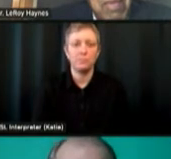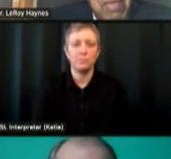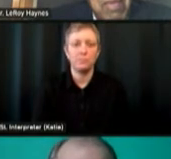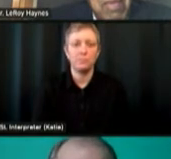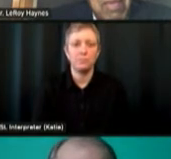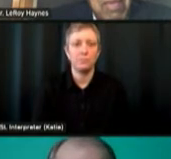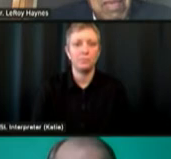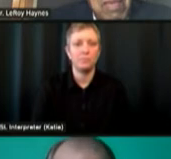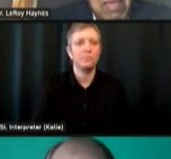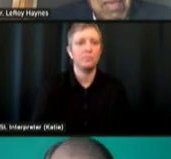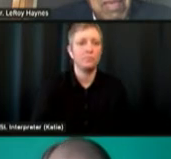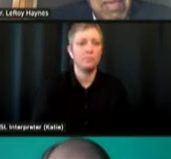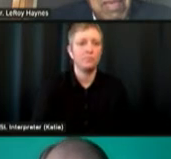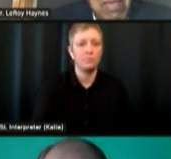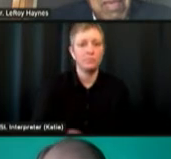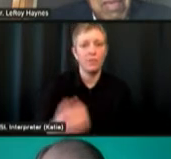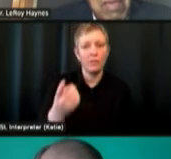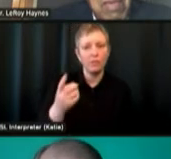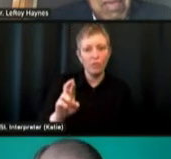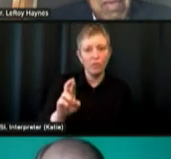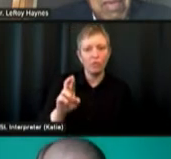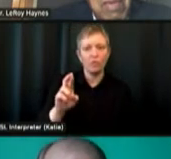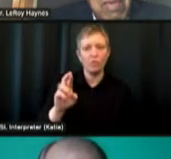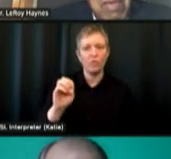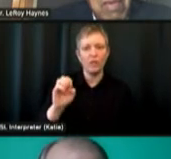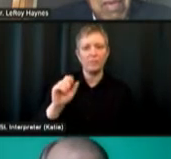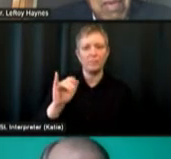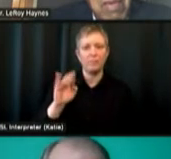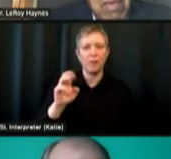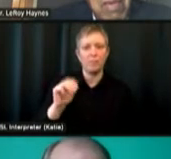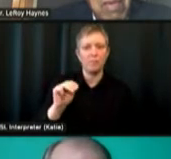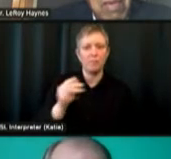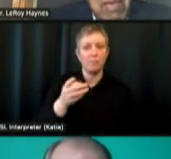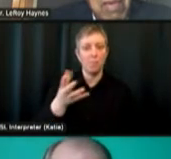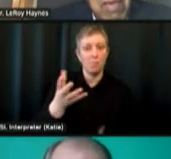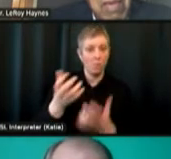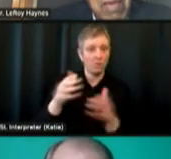Dr. Rosenblum, do you want to introduce yourself?